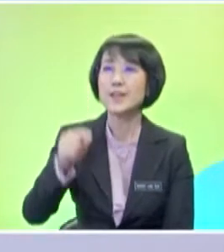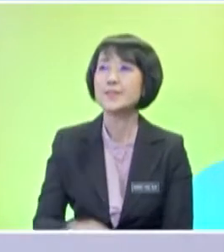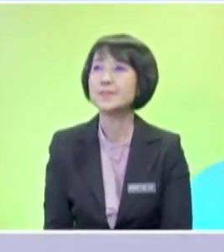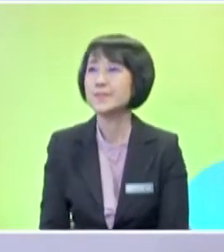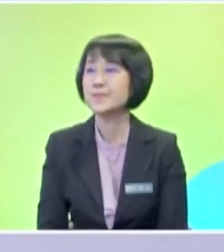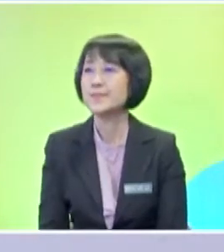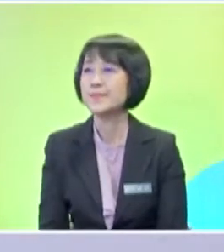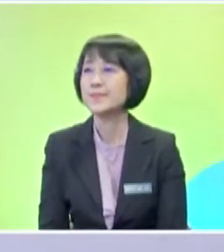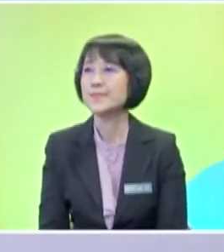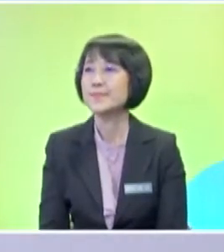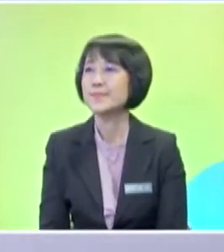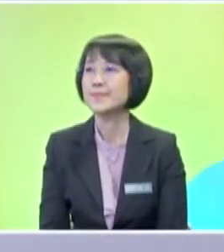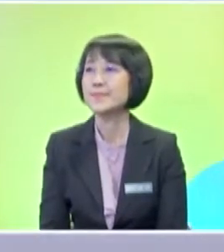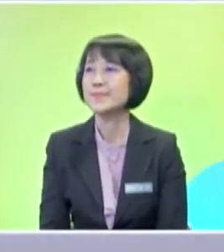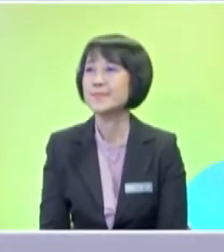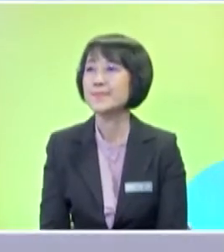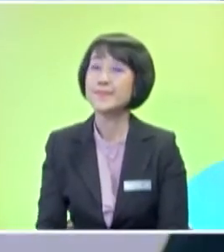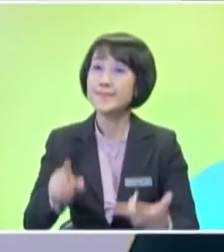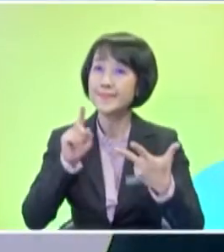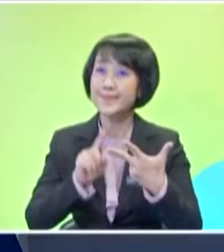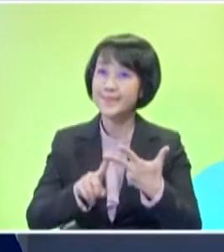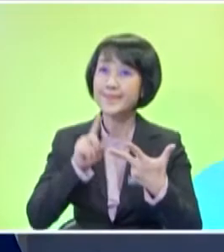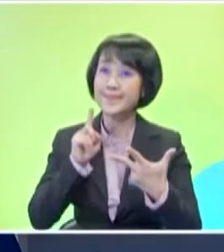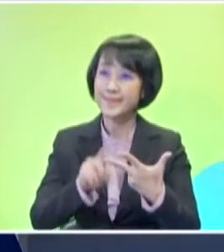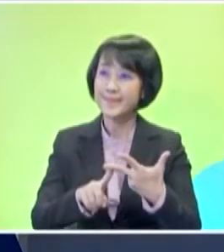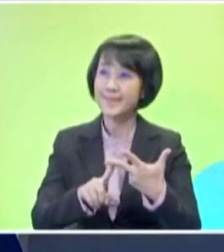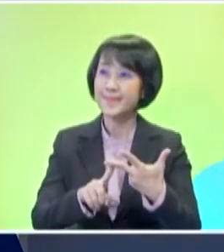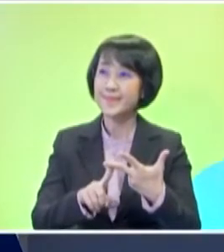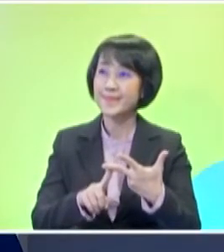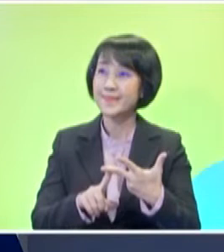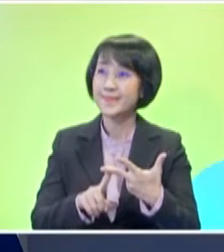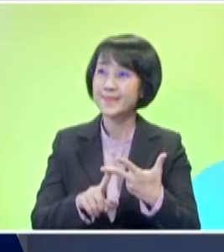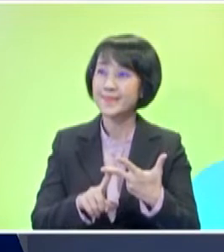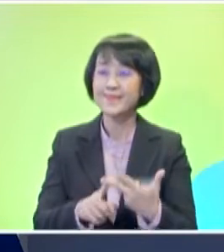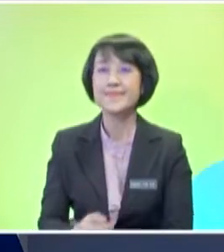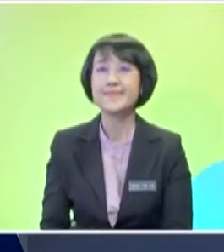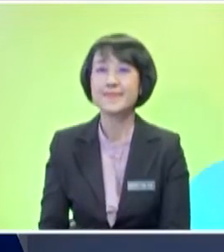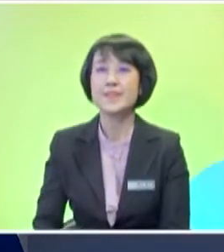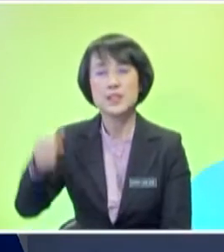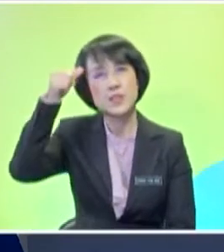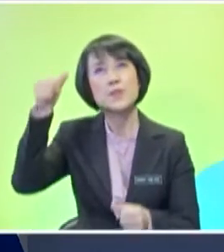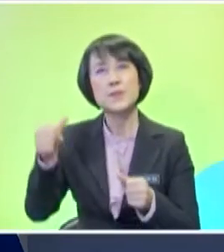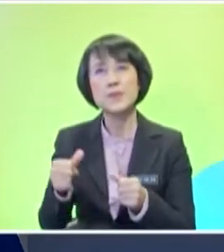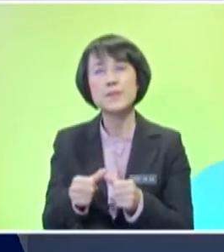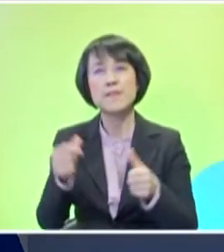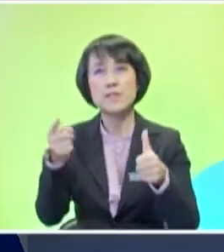Okay, so that's the second one. Let me go to the third one. I shall not repeat my mistake.